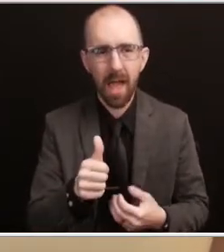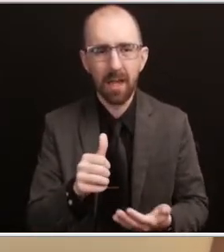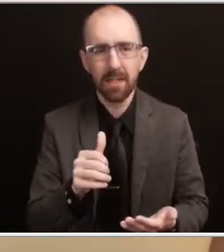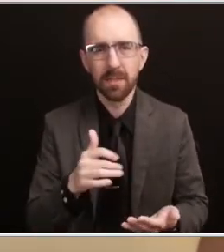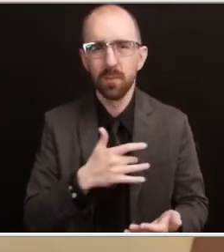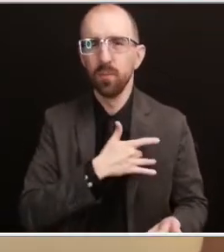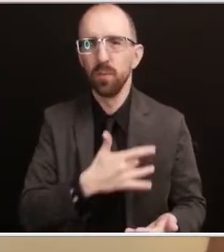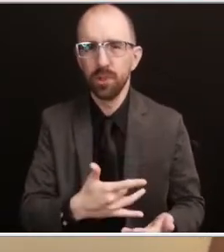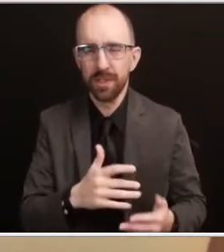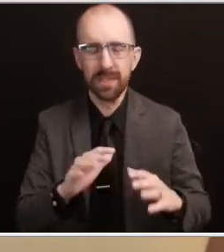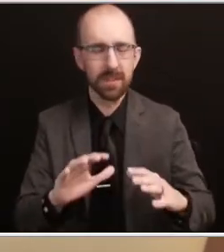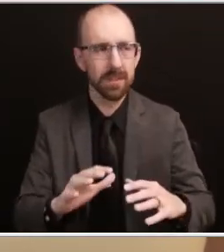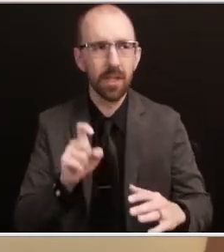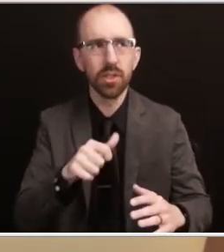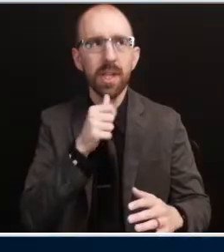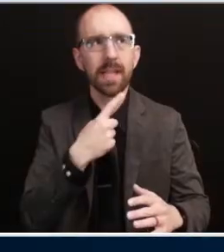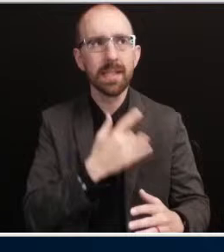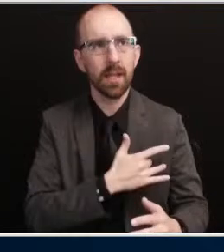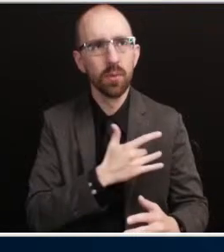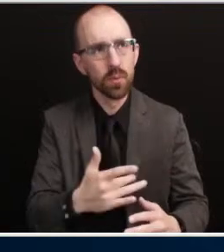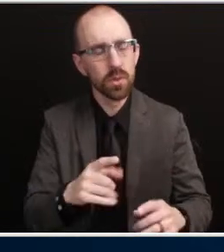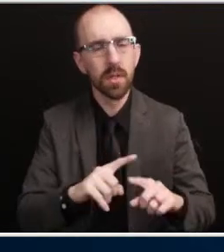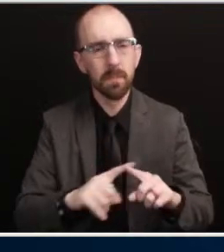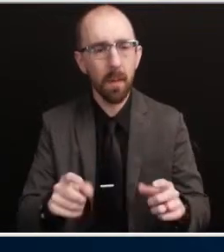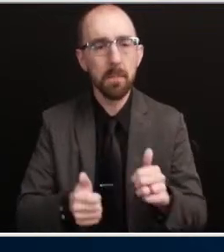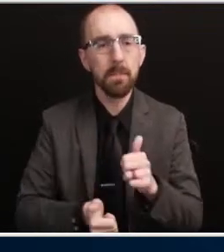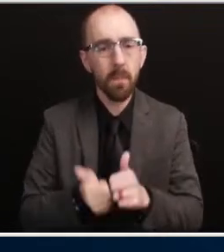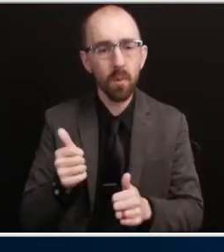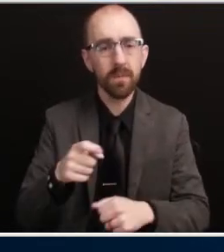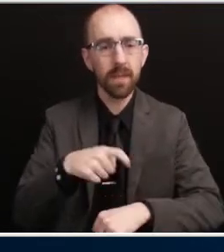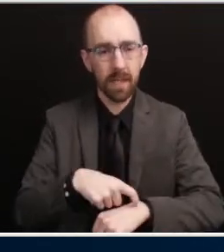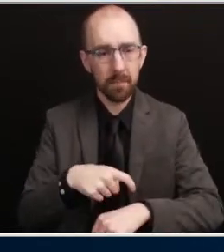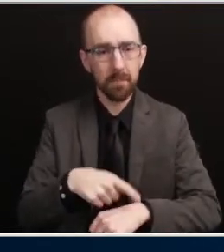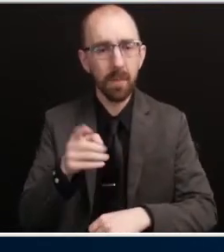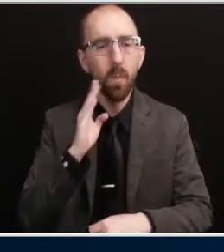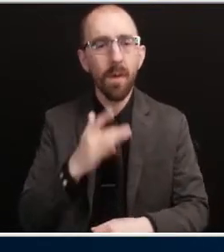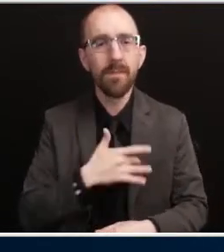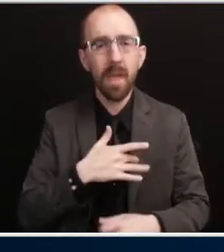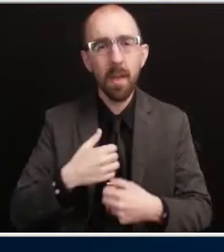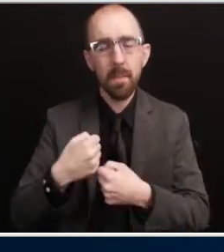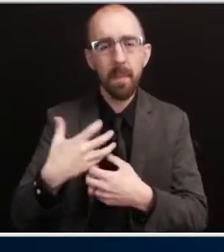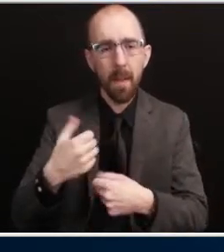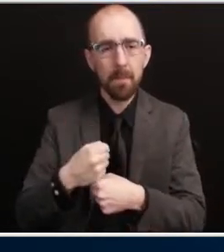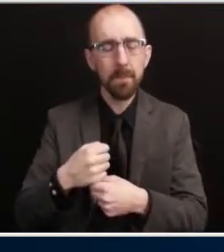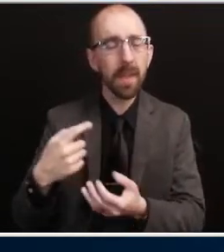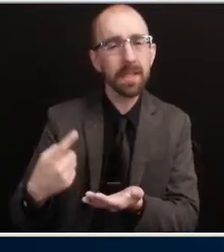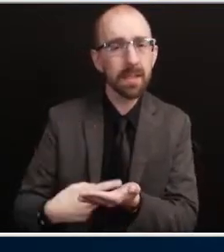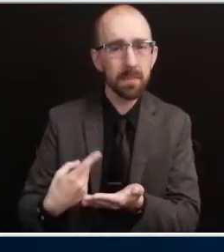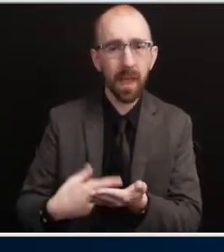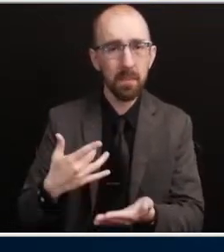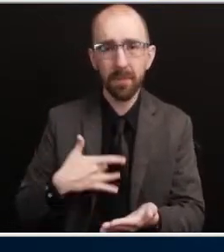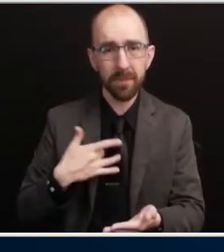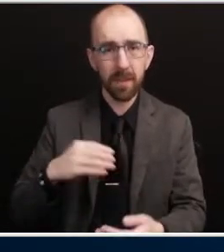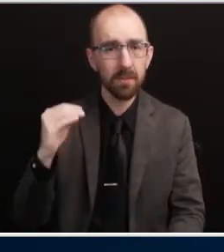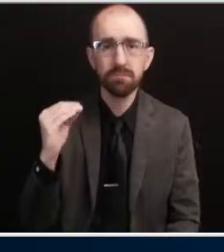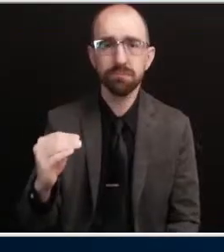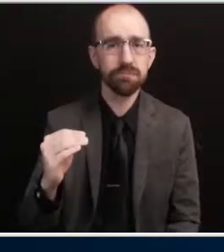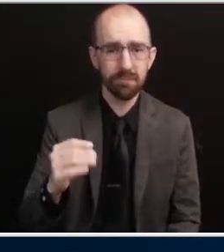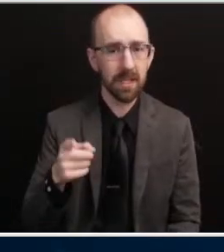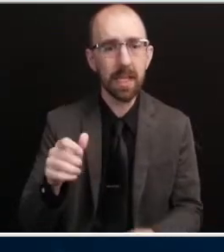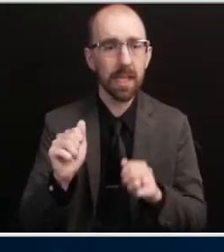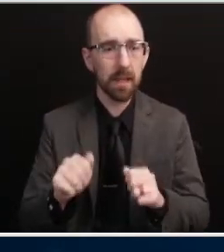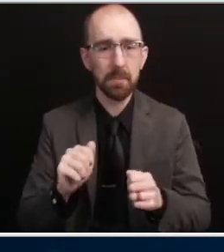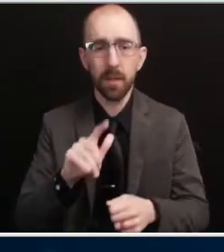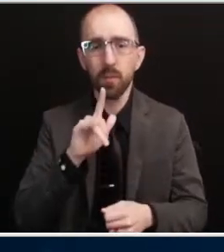usually, I shouldn't say usually, but most of the time they'll feel a pop, but sometimes they don't. And it can be